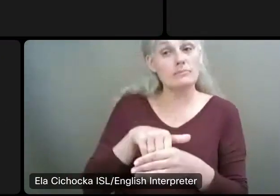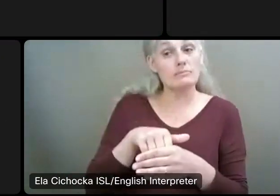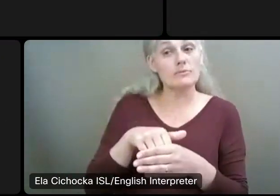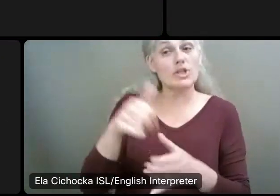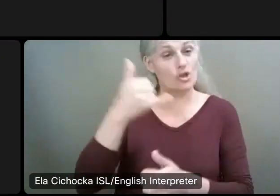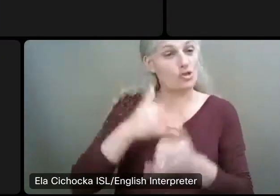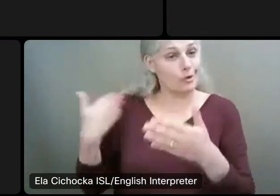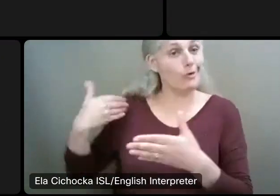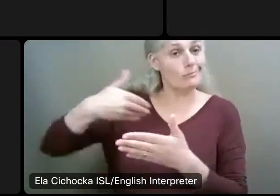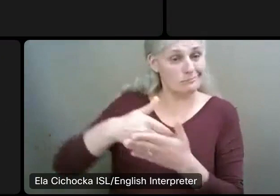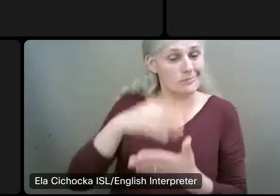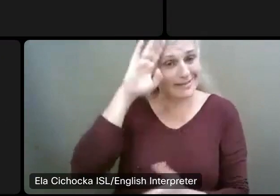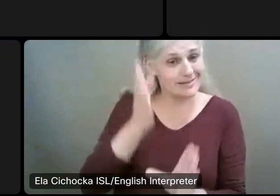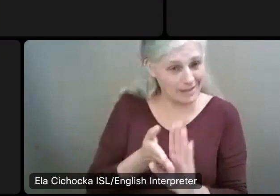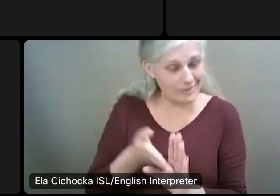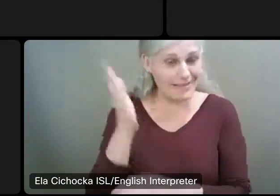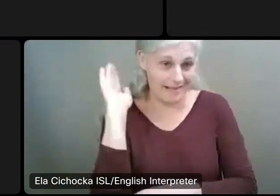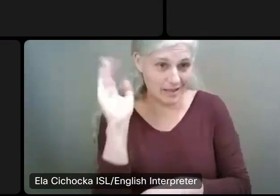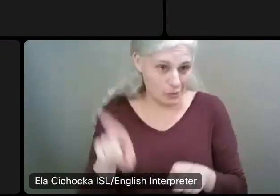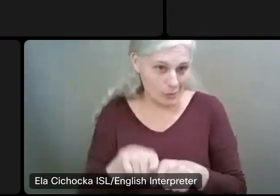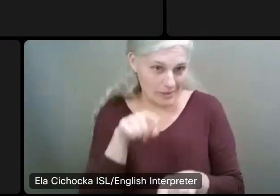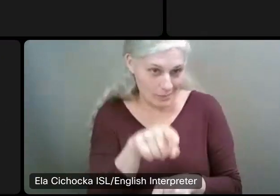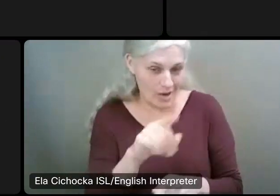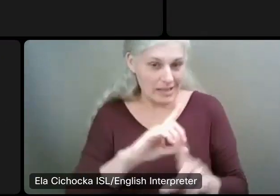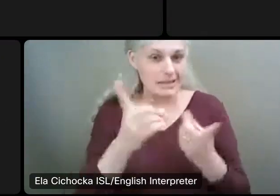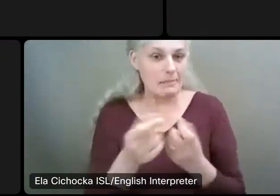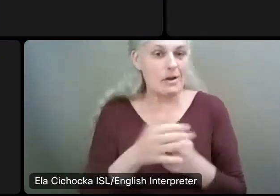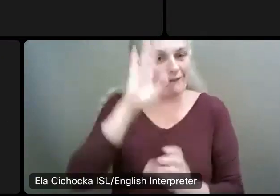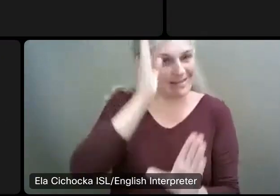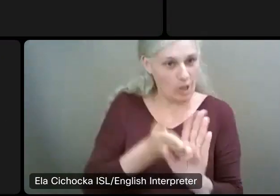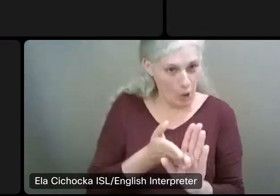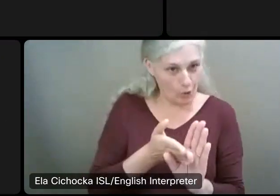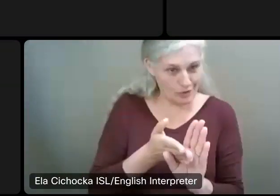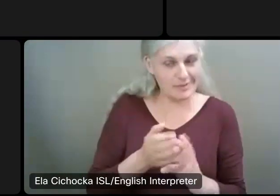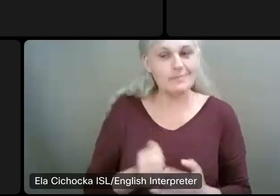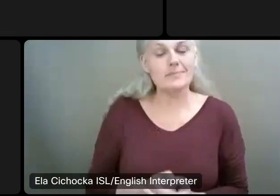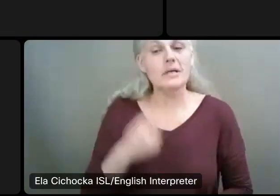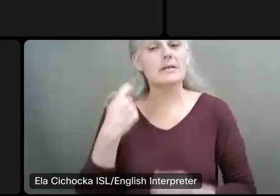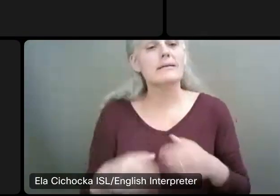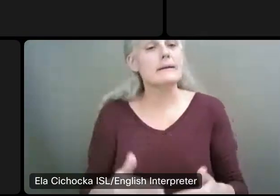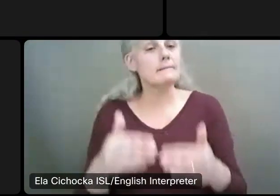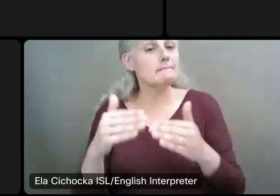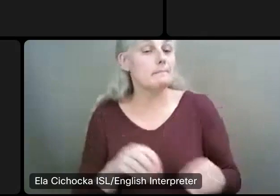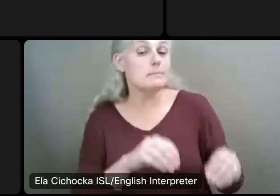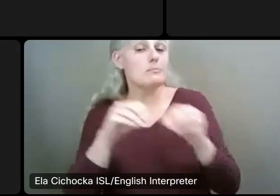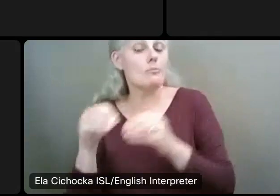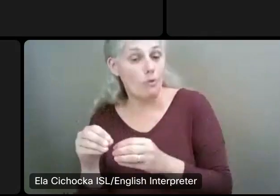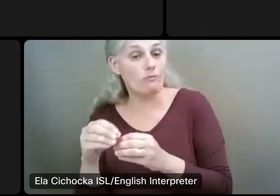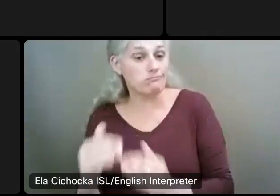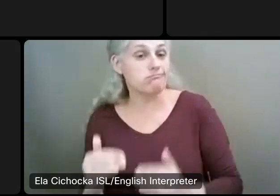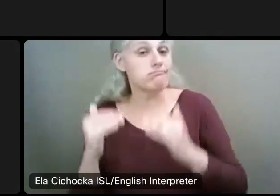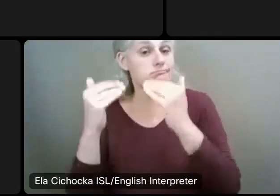years ago as a psychologist and lecturer in the Department of Psychology. She then moved to Graduate School of Medicine